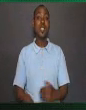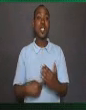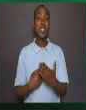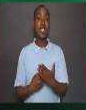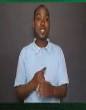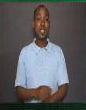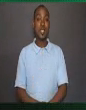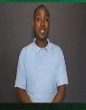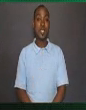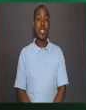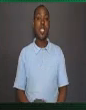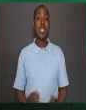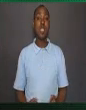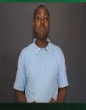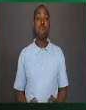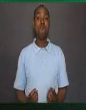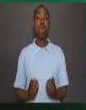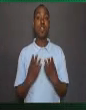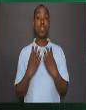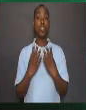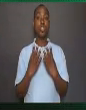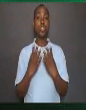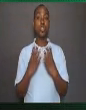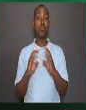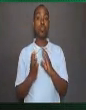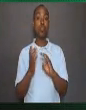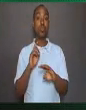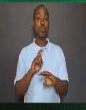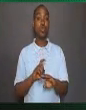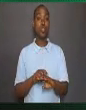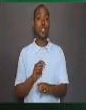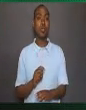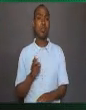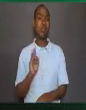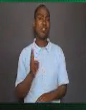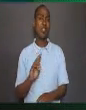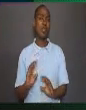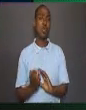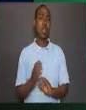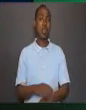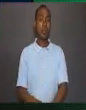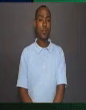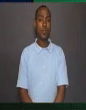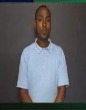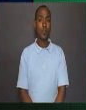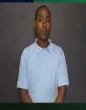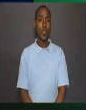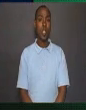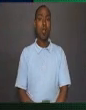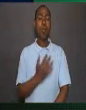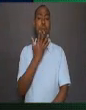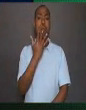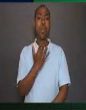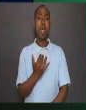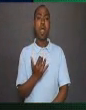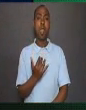Therefore, diffusion takes place very quickly. The blood